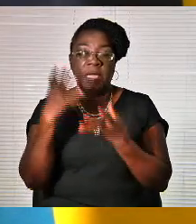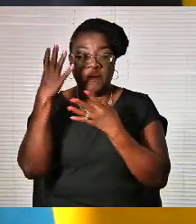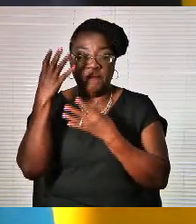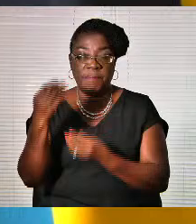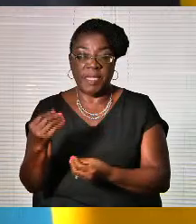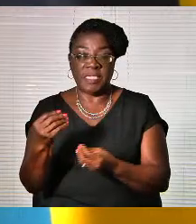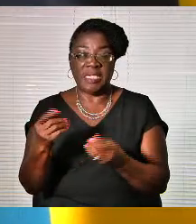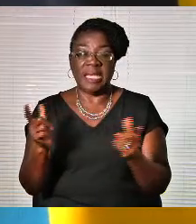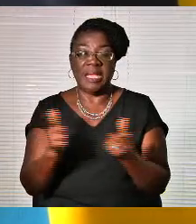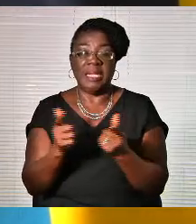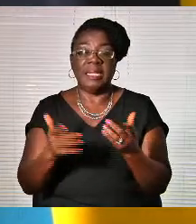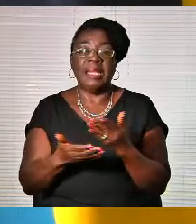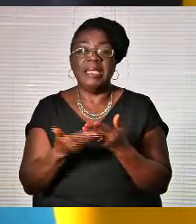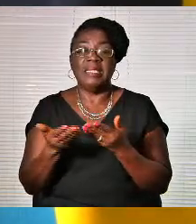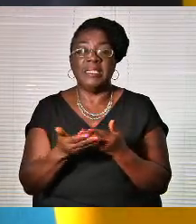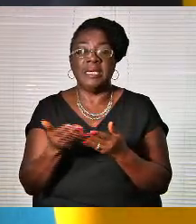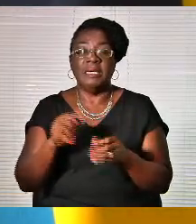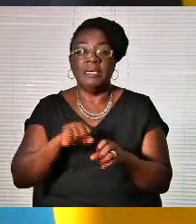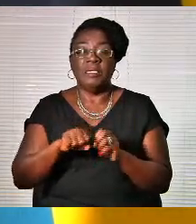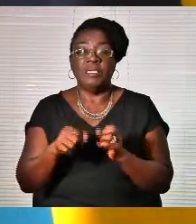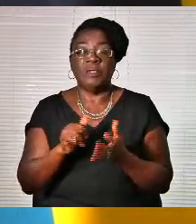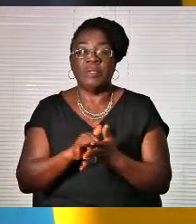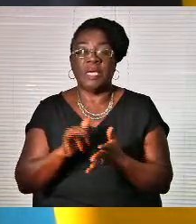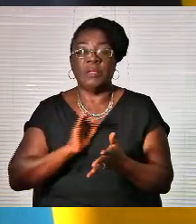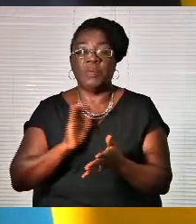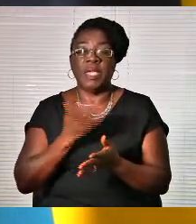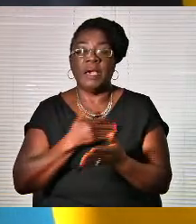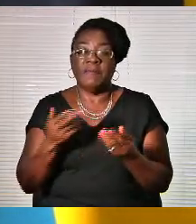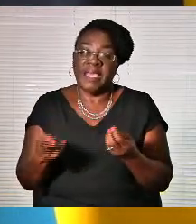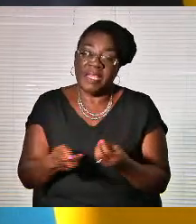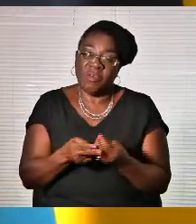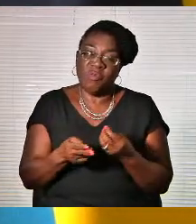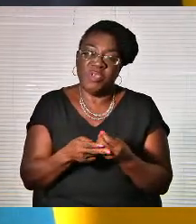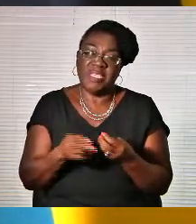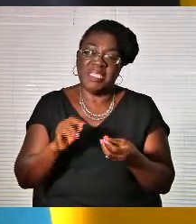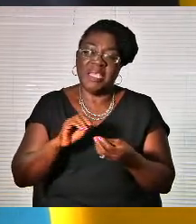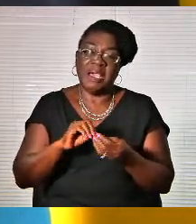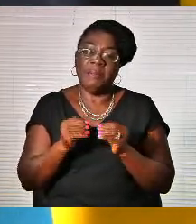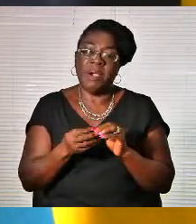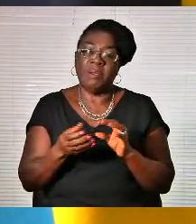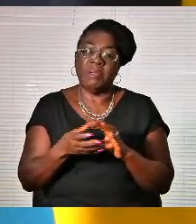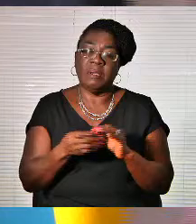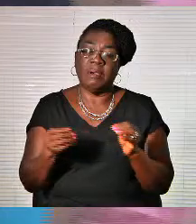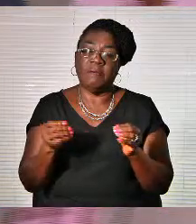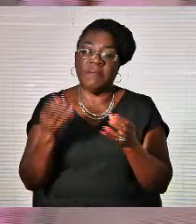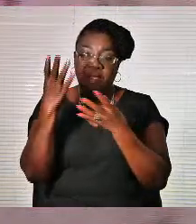little easier so that we'll have decreasing amounts of those data gaps.